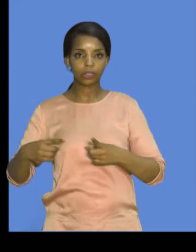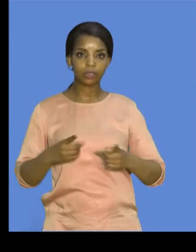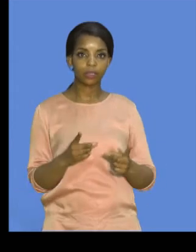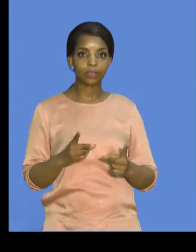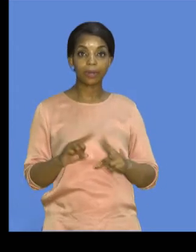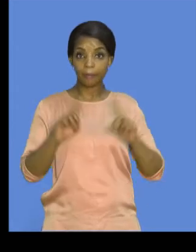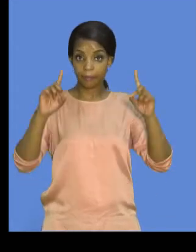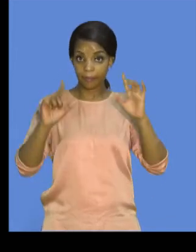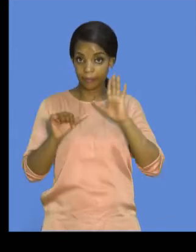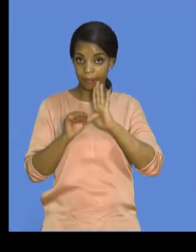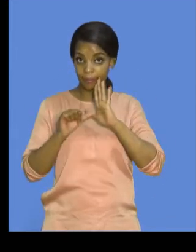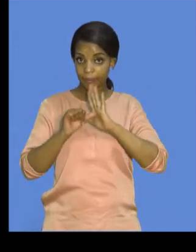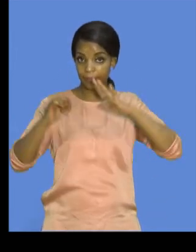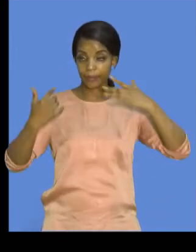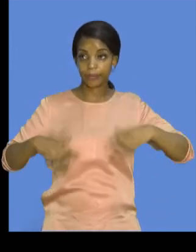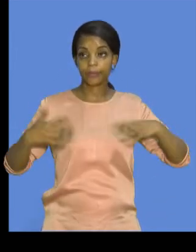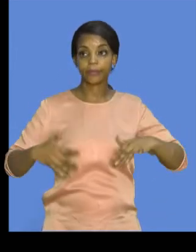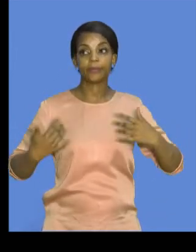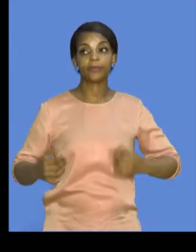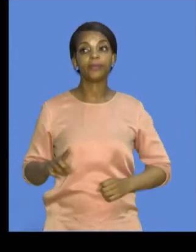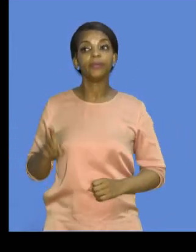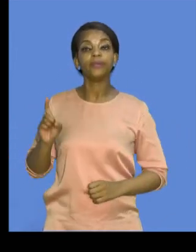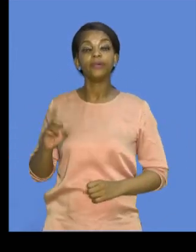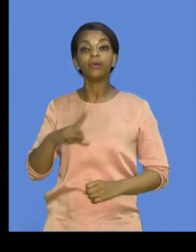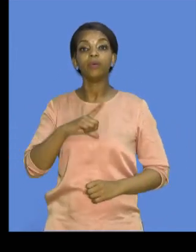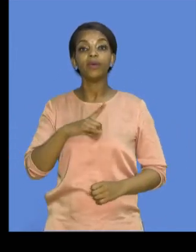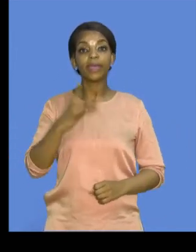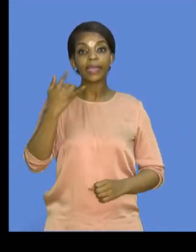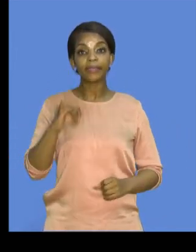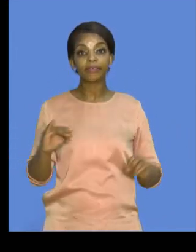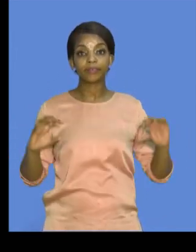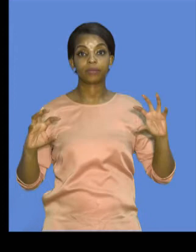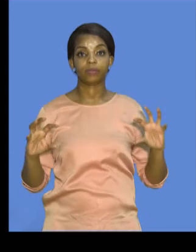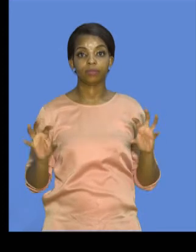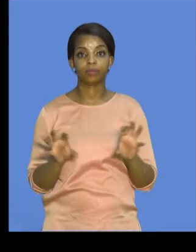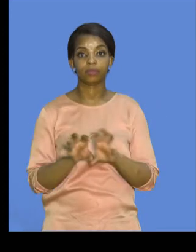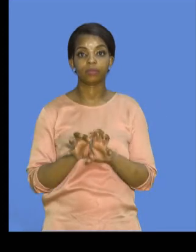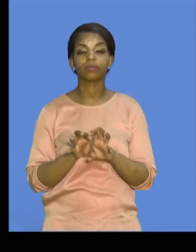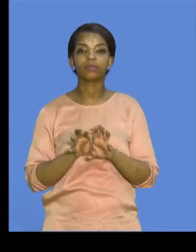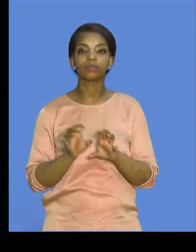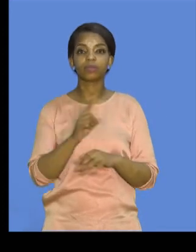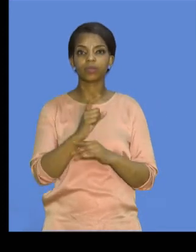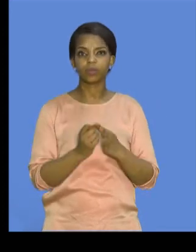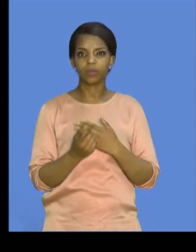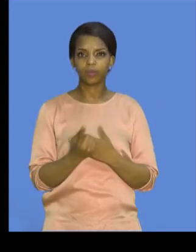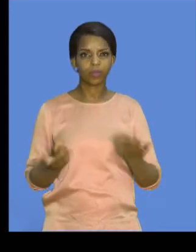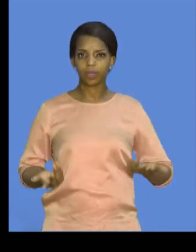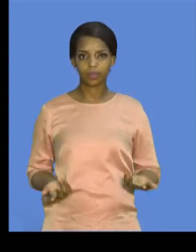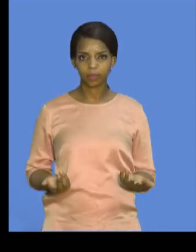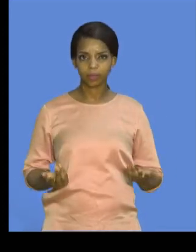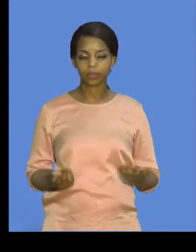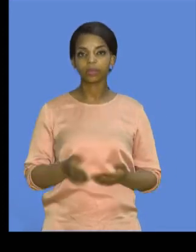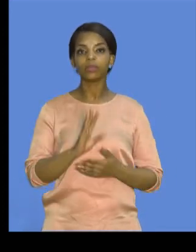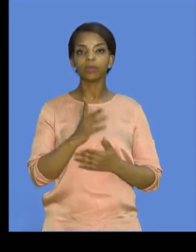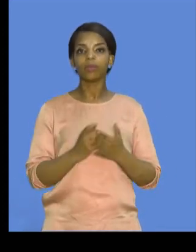very important. Now, if we bring them into contact, okay, what exactly happens? Charge is going to be